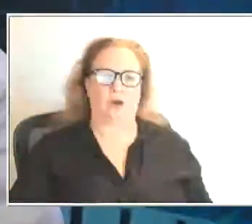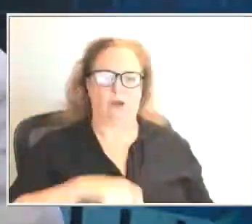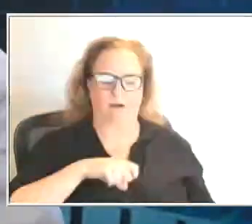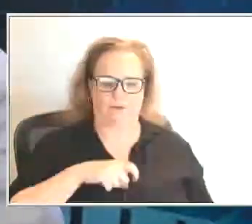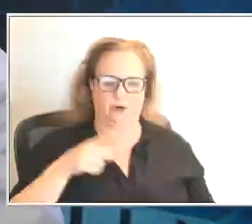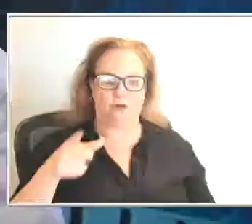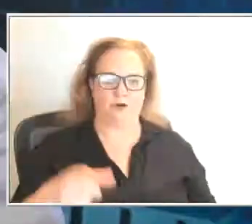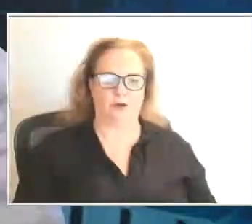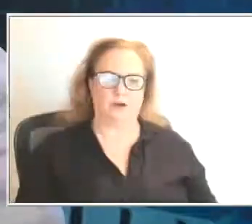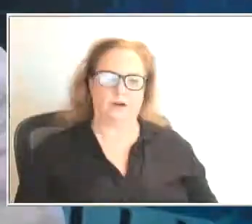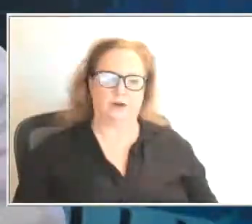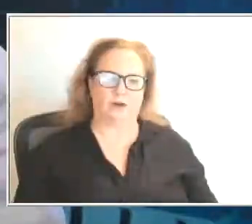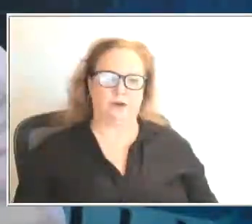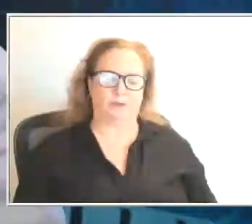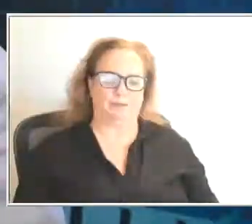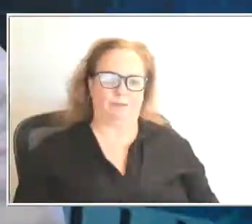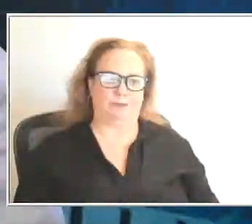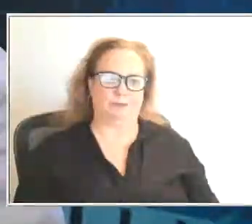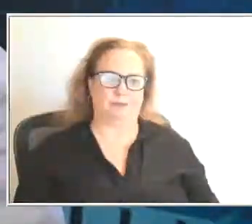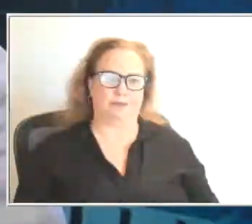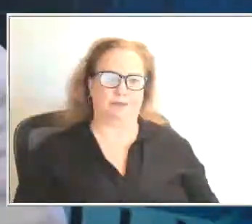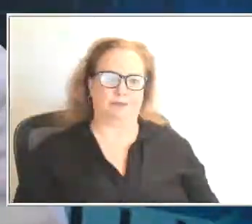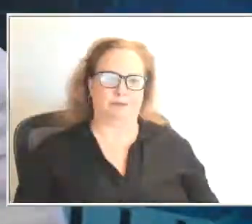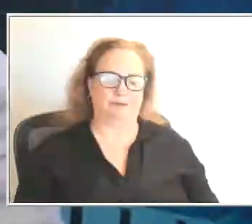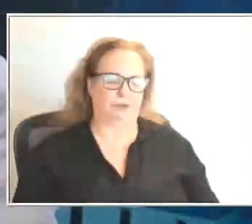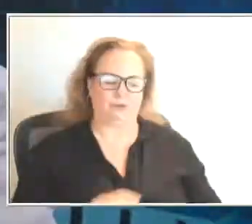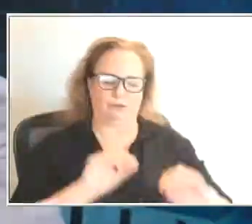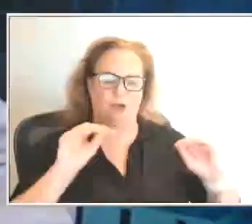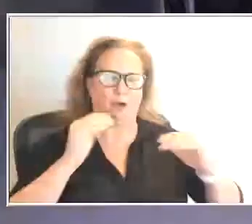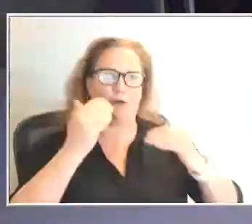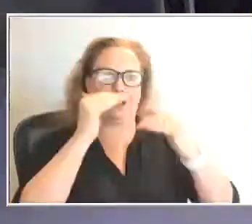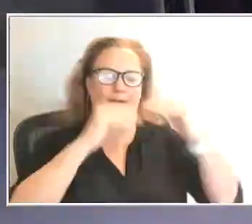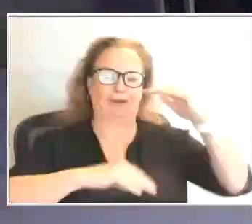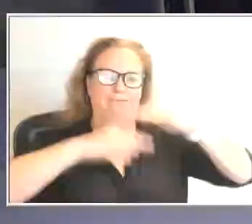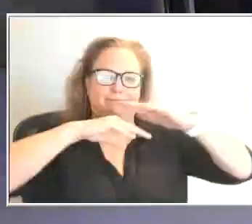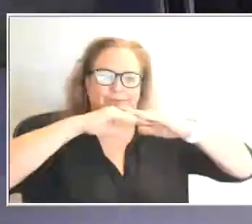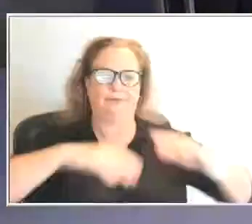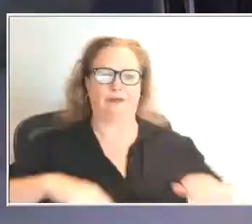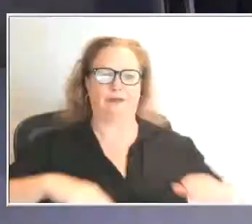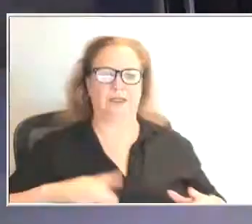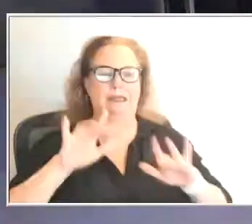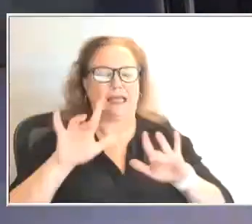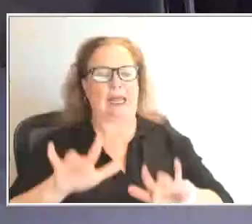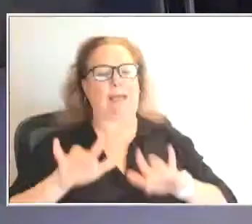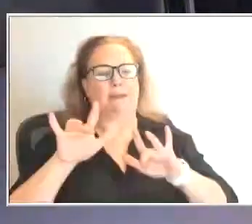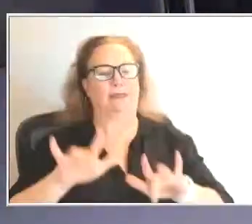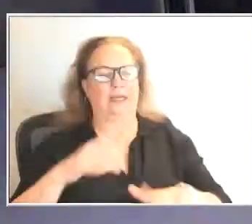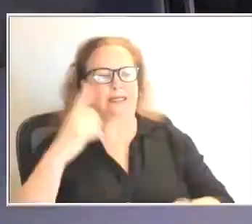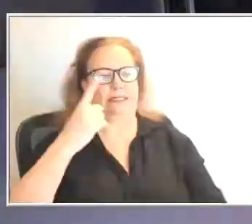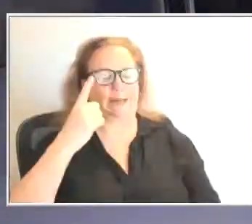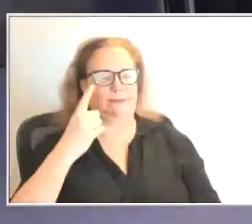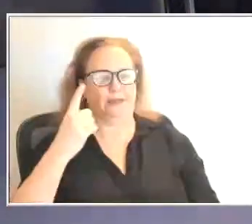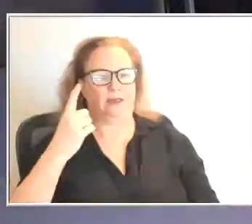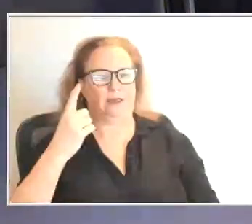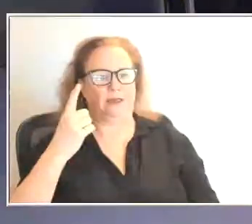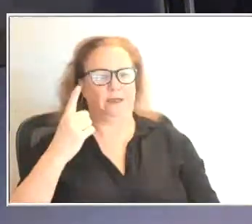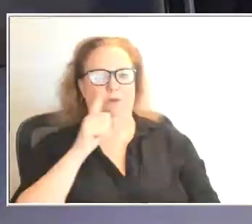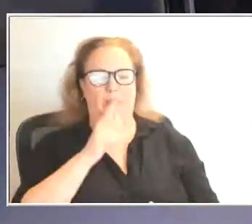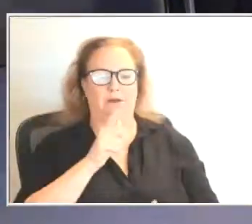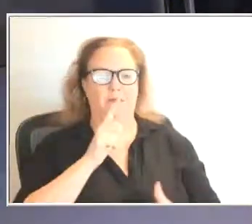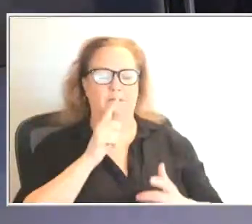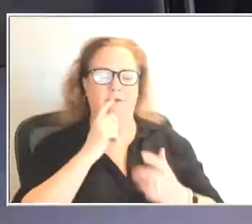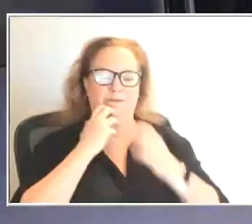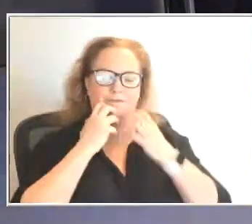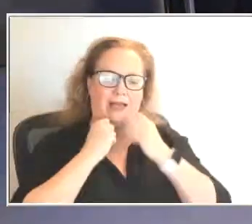and sky's the limit. You know, I think that empathy is something that we don't put enough value on,